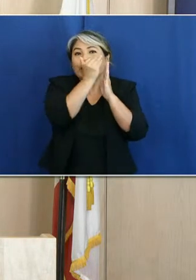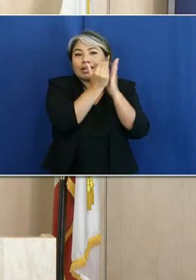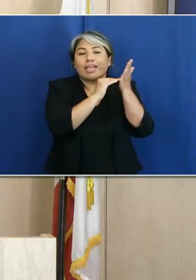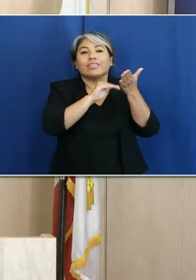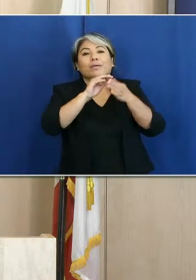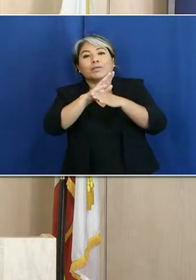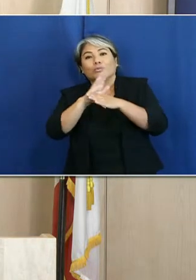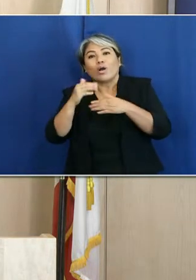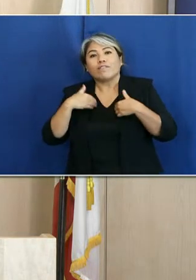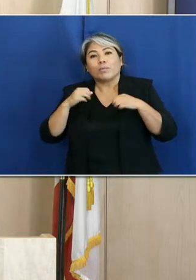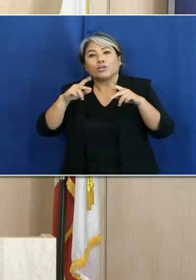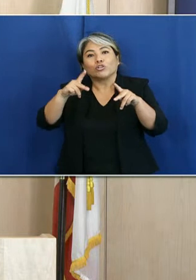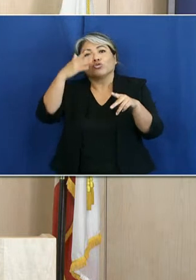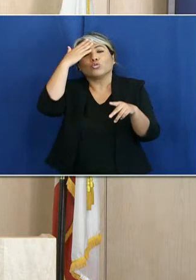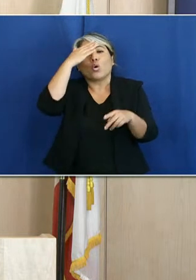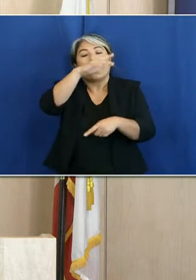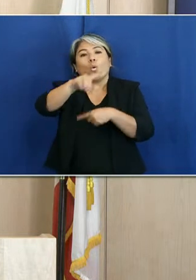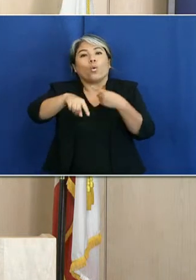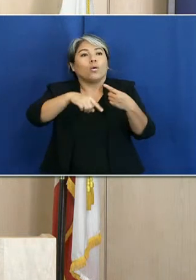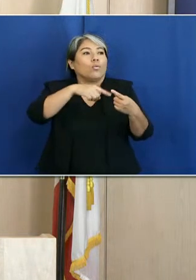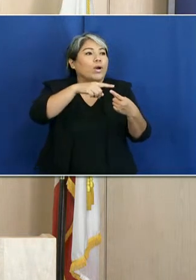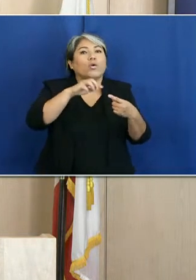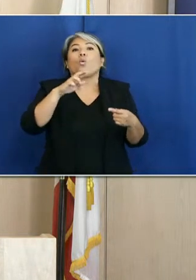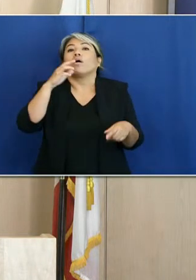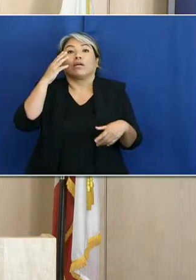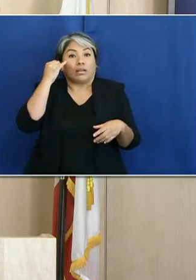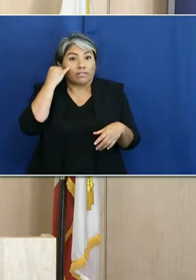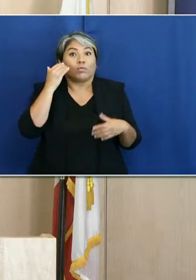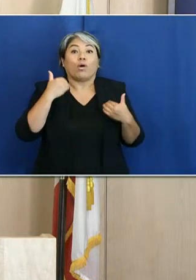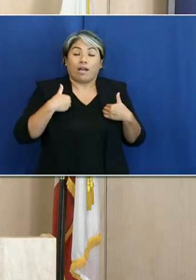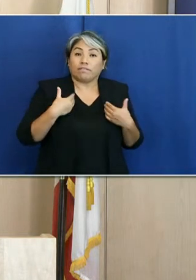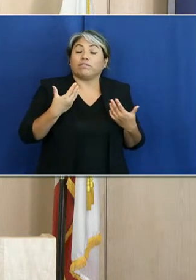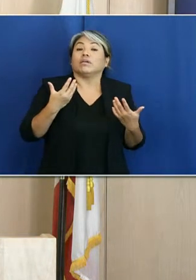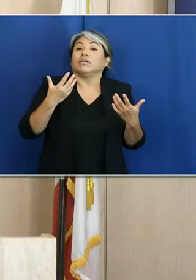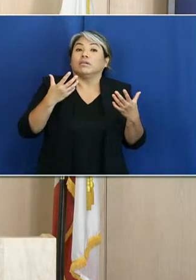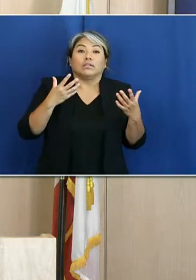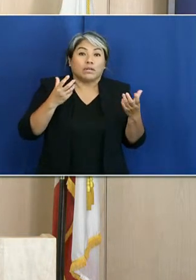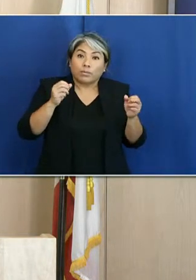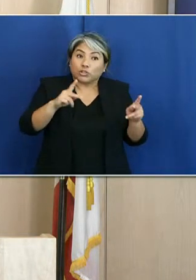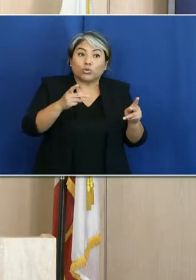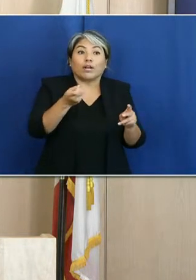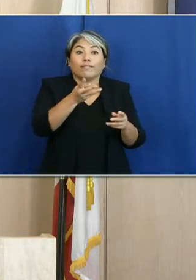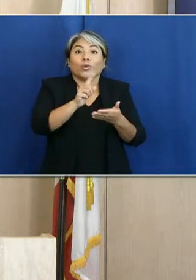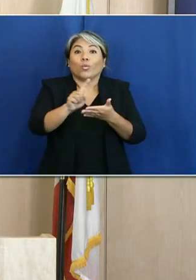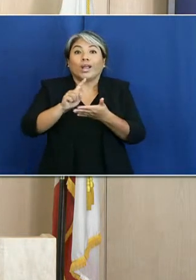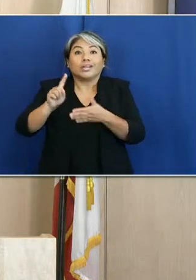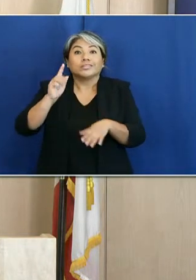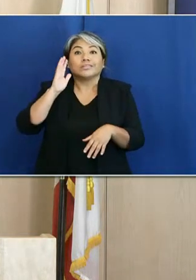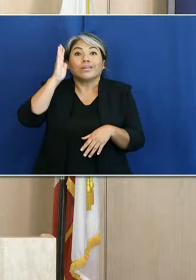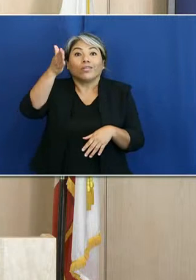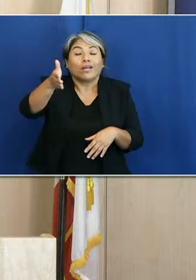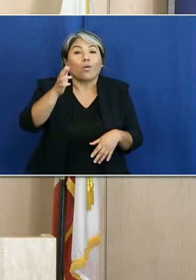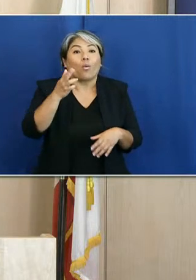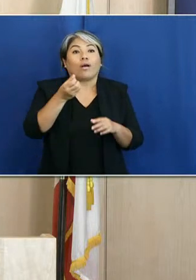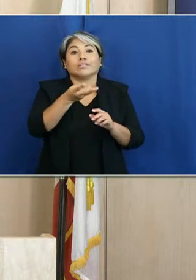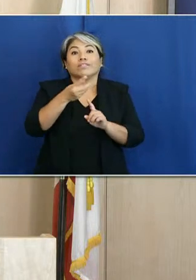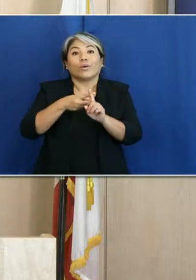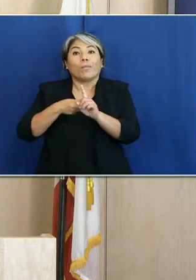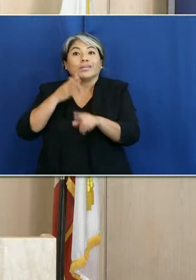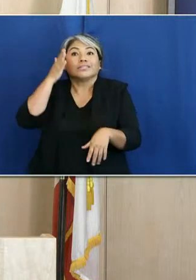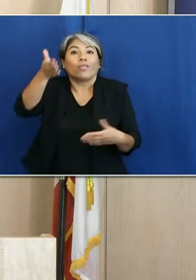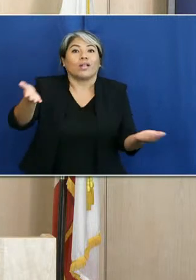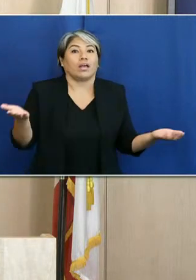will have an opportunity to know whether, there's an opportunity several weeks down the line or whether it's several months down the